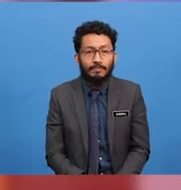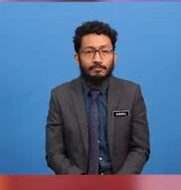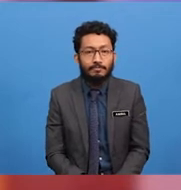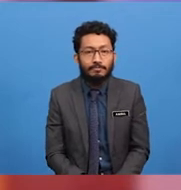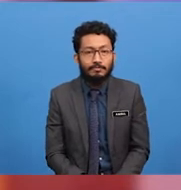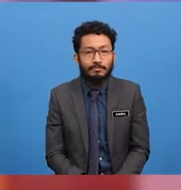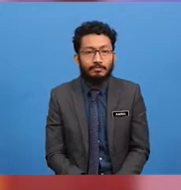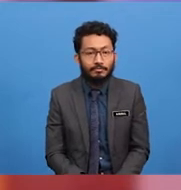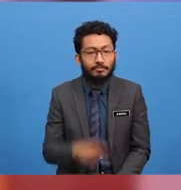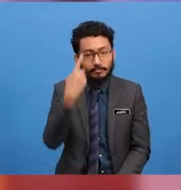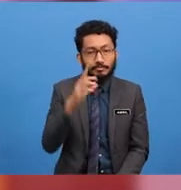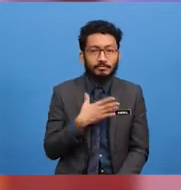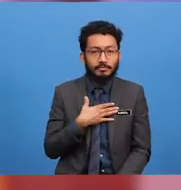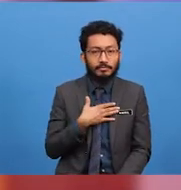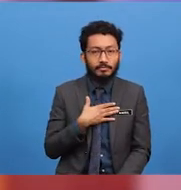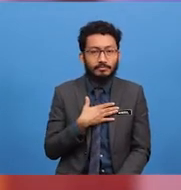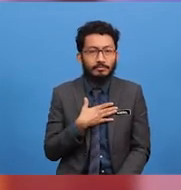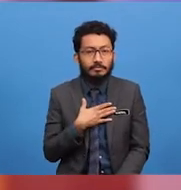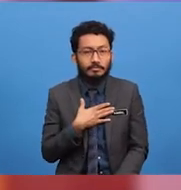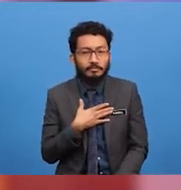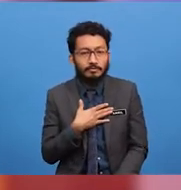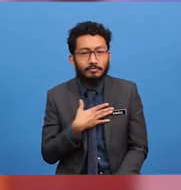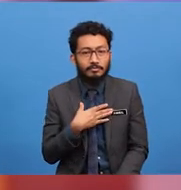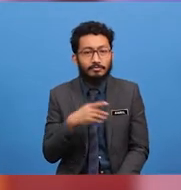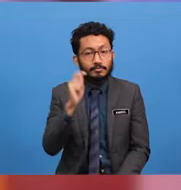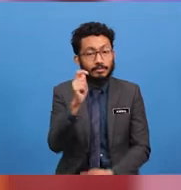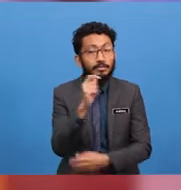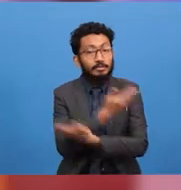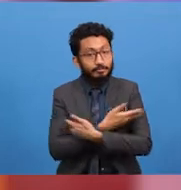For me, it would be a t-shirt.